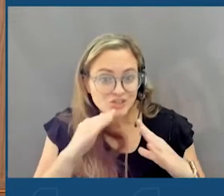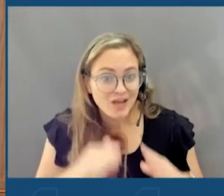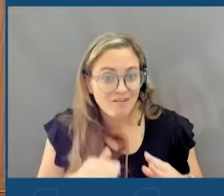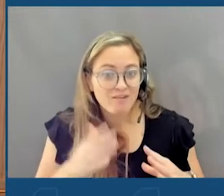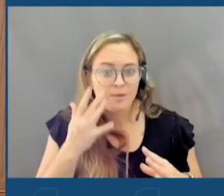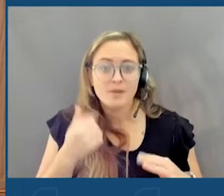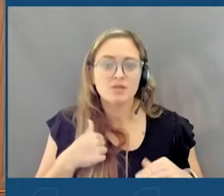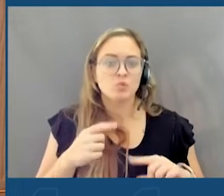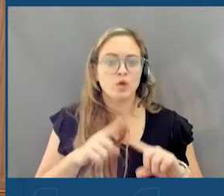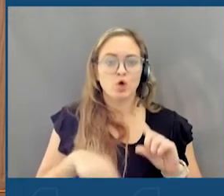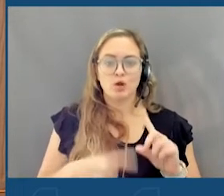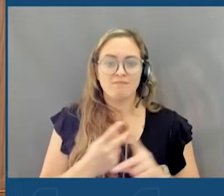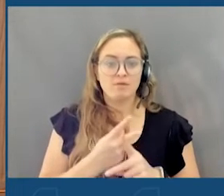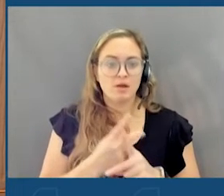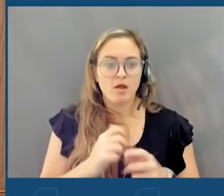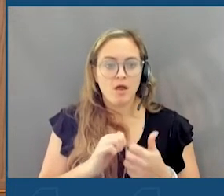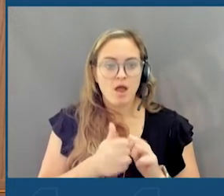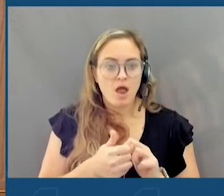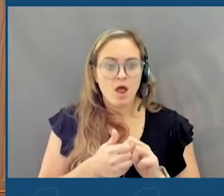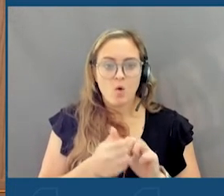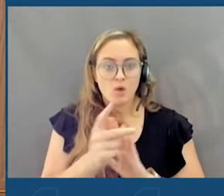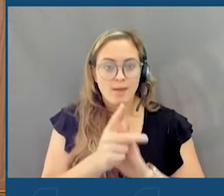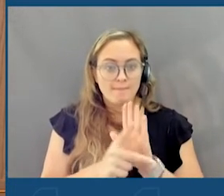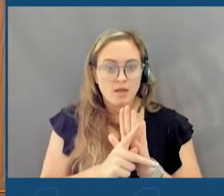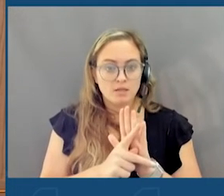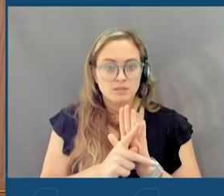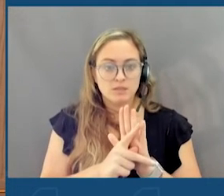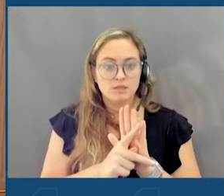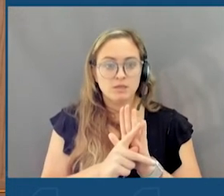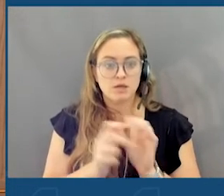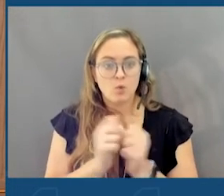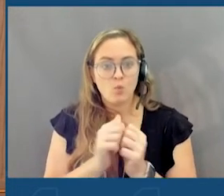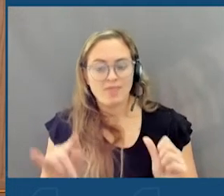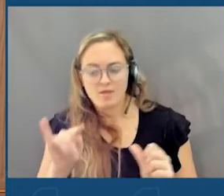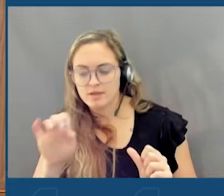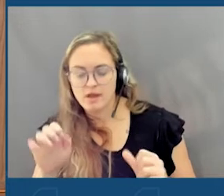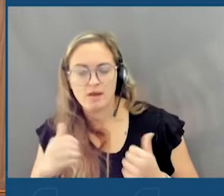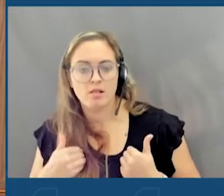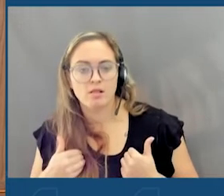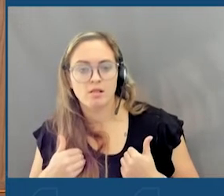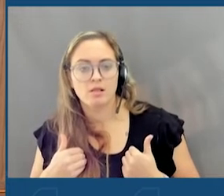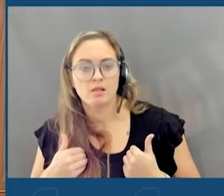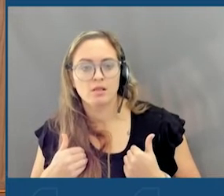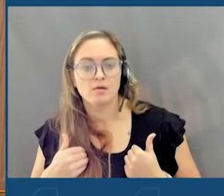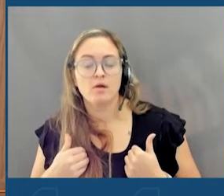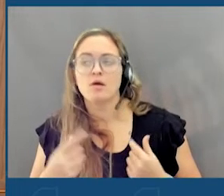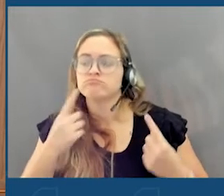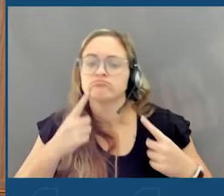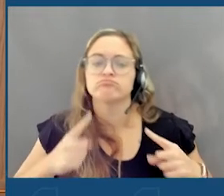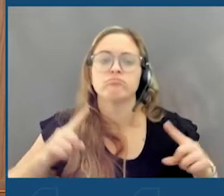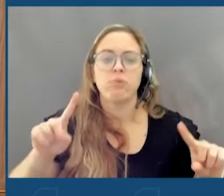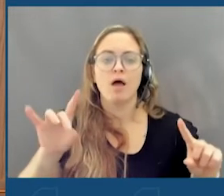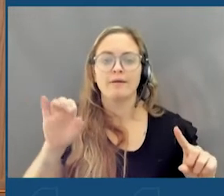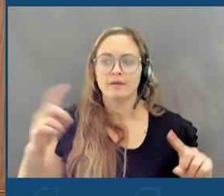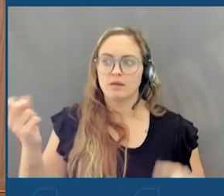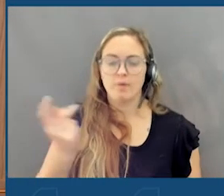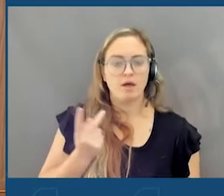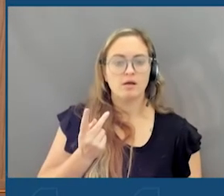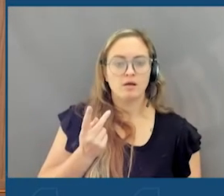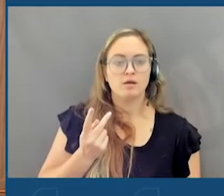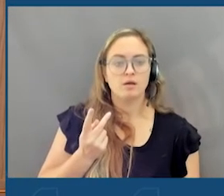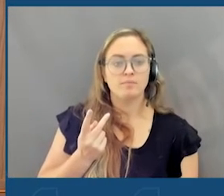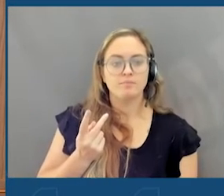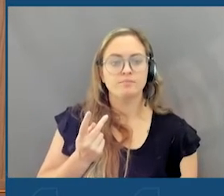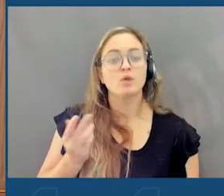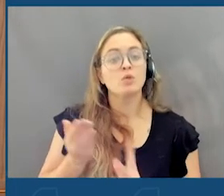could not get a policy without title. We finally got our deed back through the